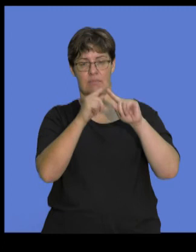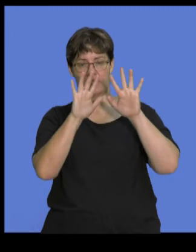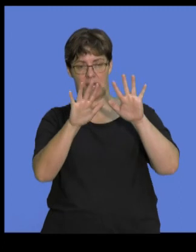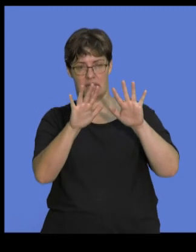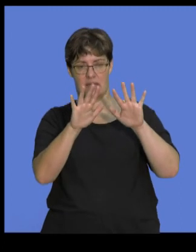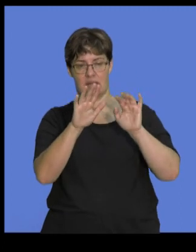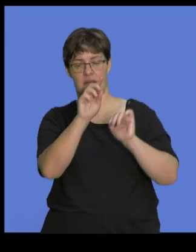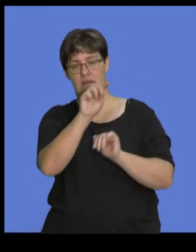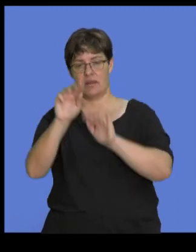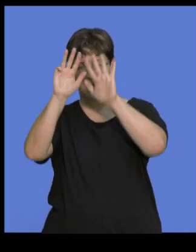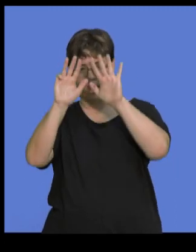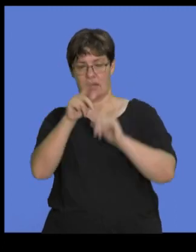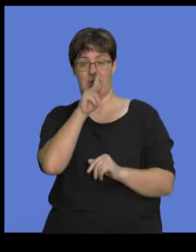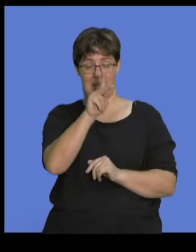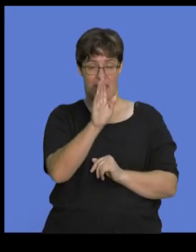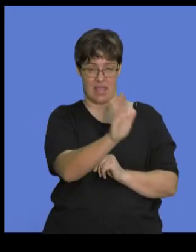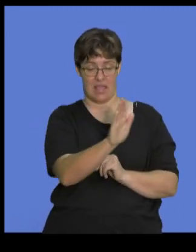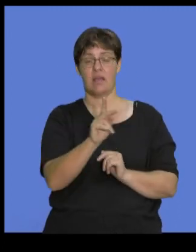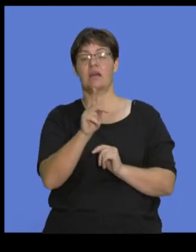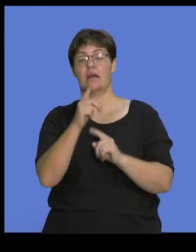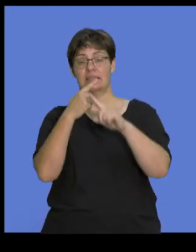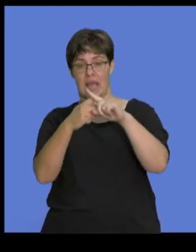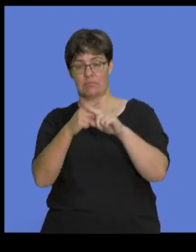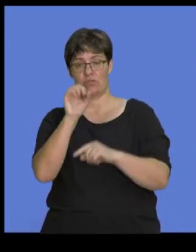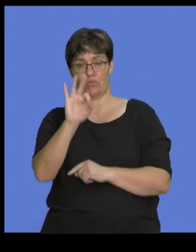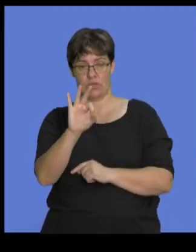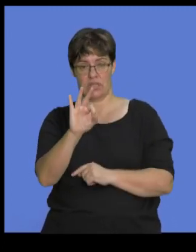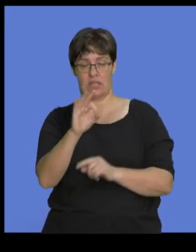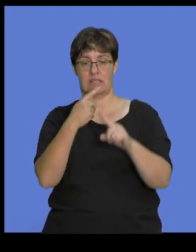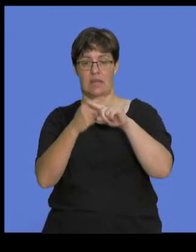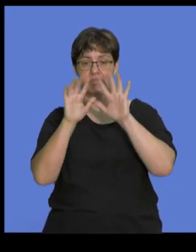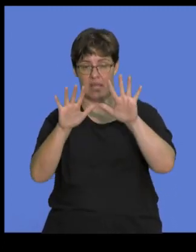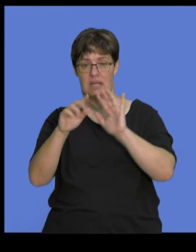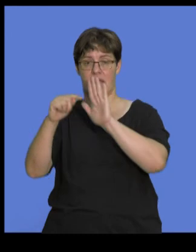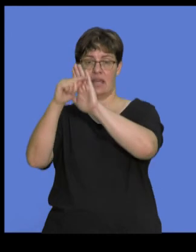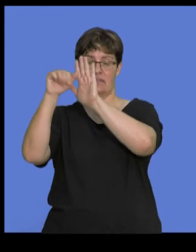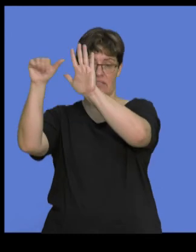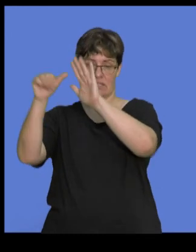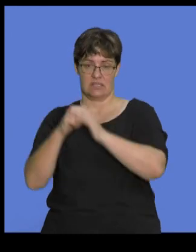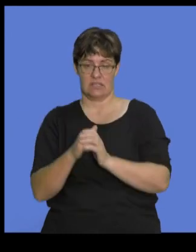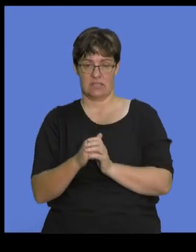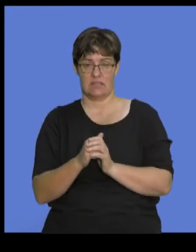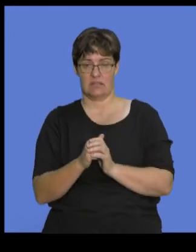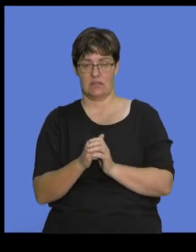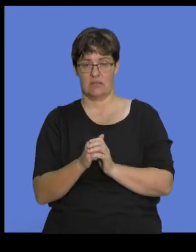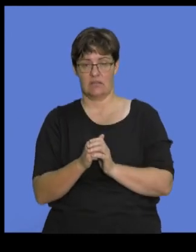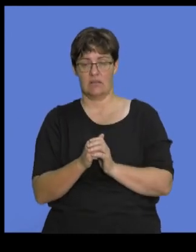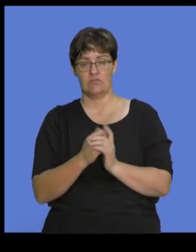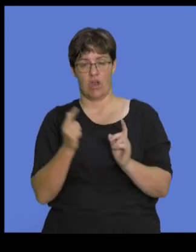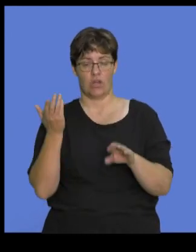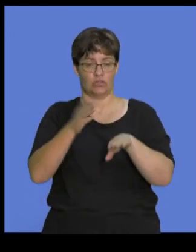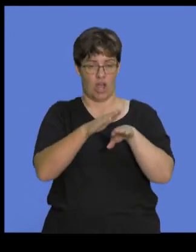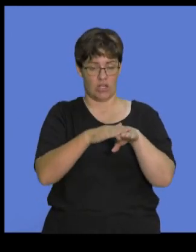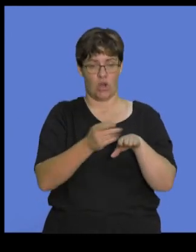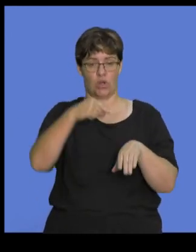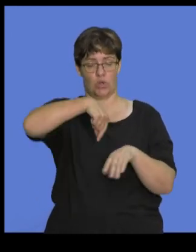9 times 10 exponent 9, which is the k, multiplied by 3 times 10 negative 6, which is actually